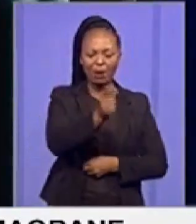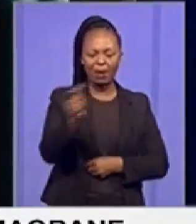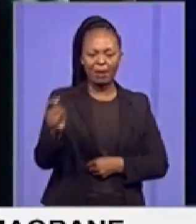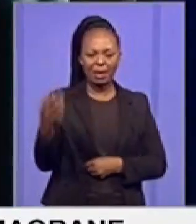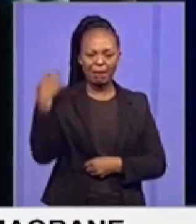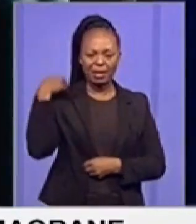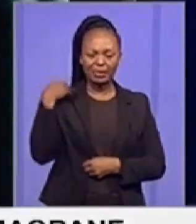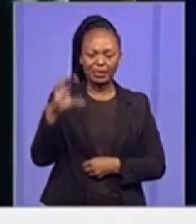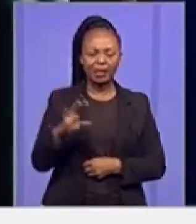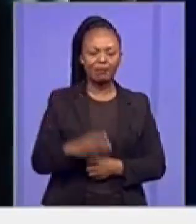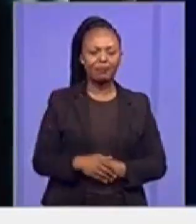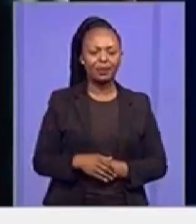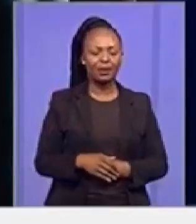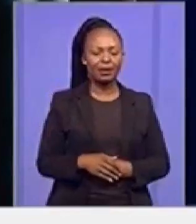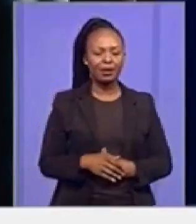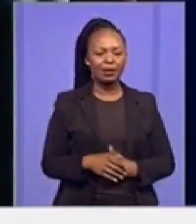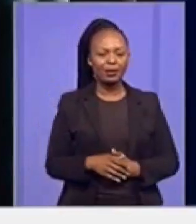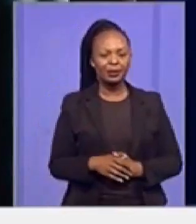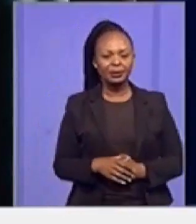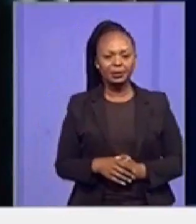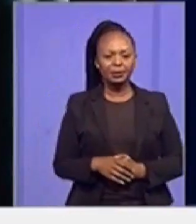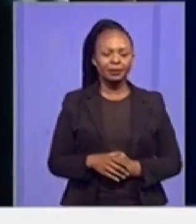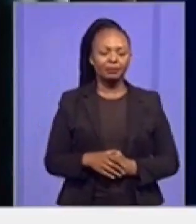has a Minister of Energy, South Africa has a Minister of Public